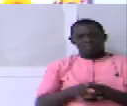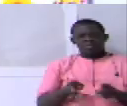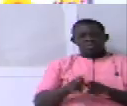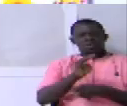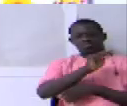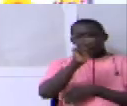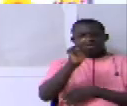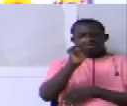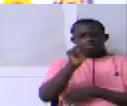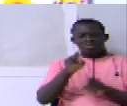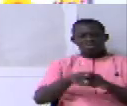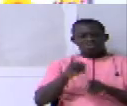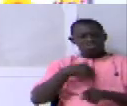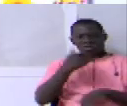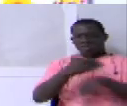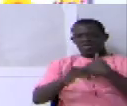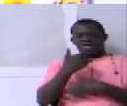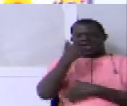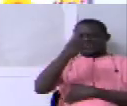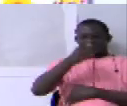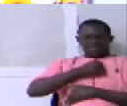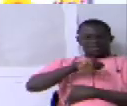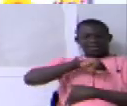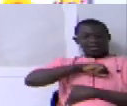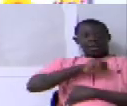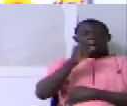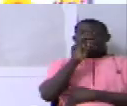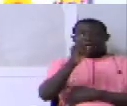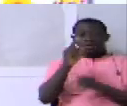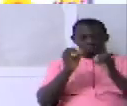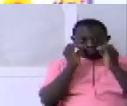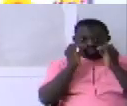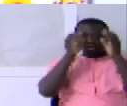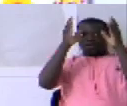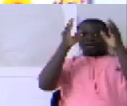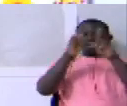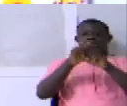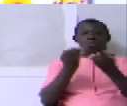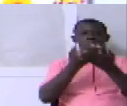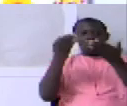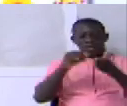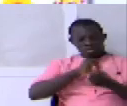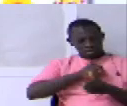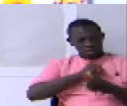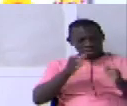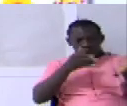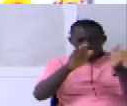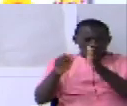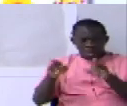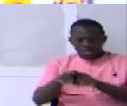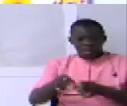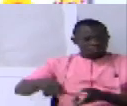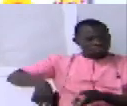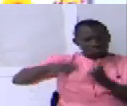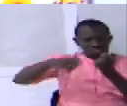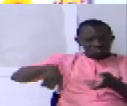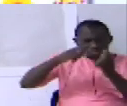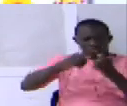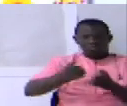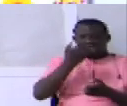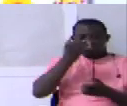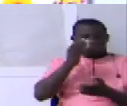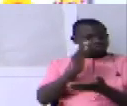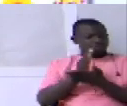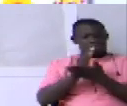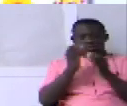No, I've never had myself. But I was surprised the way they poured those foods. Nena mam fanyinin kawala de